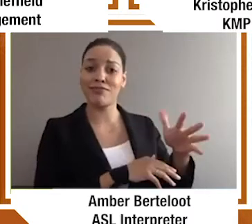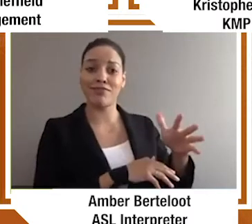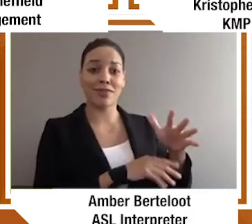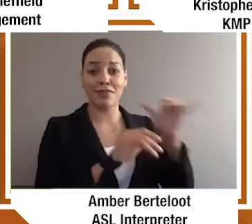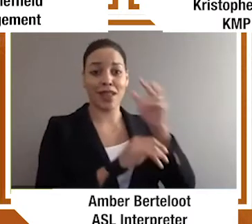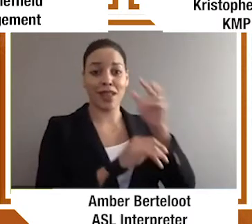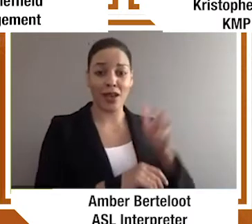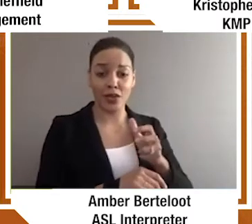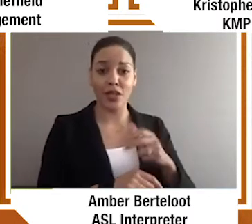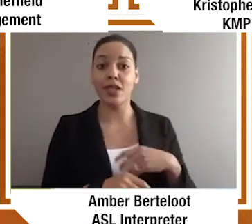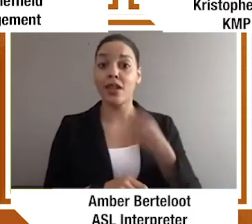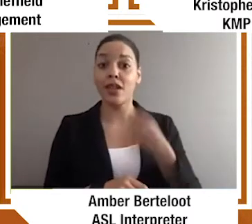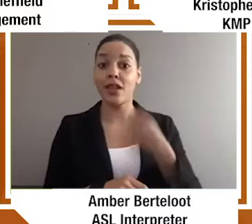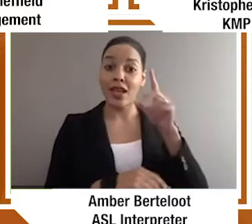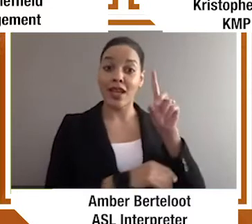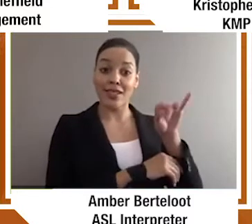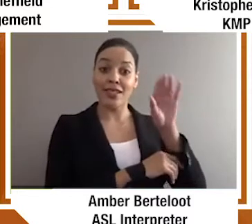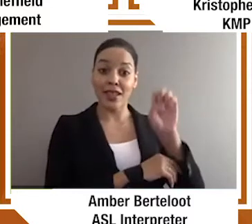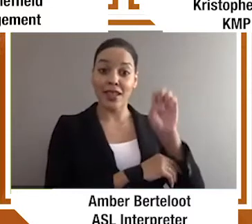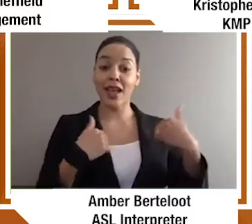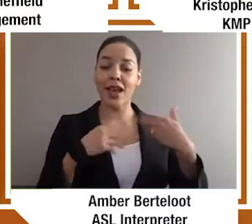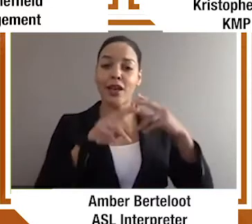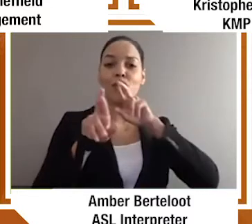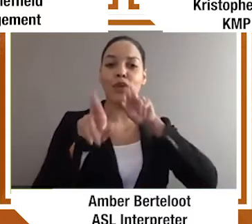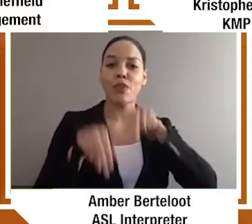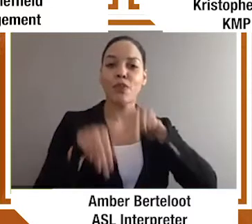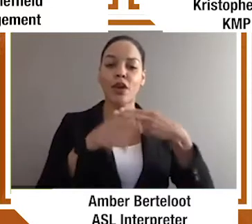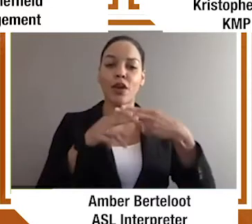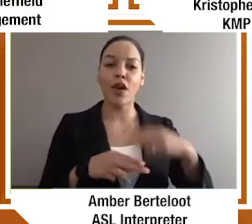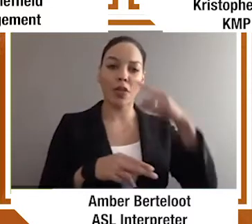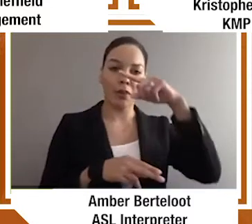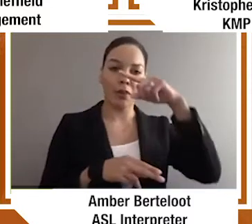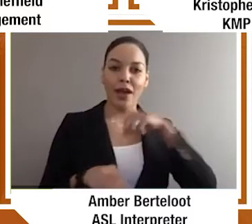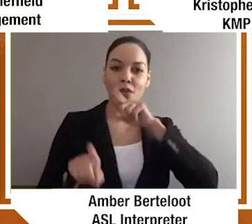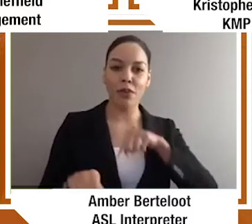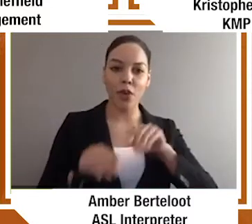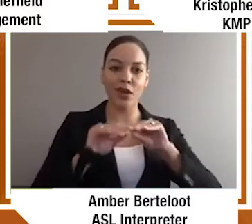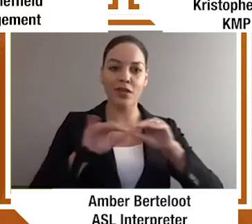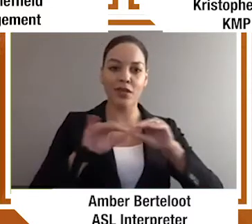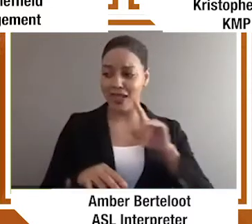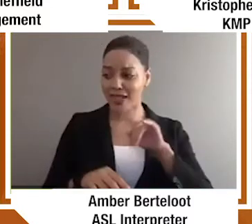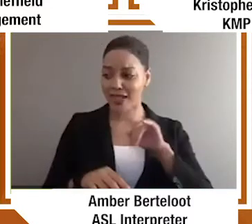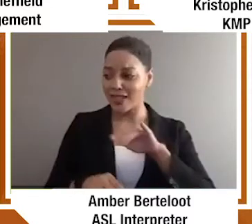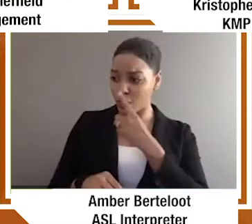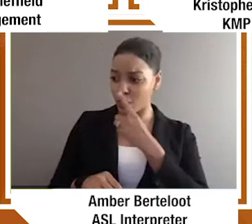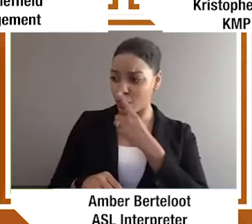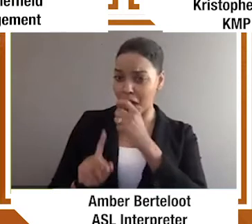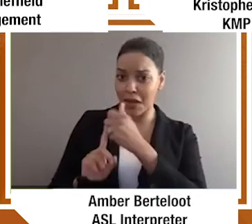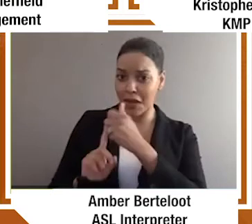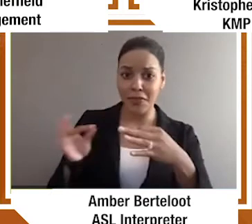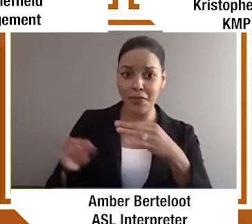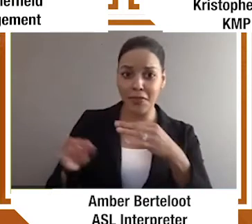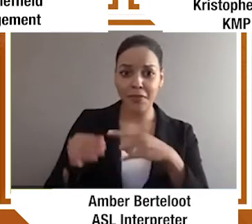that really highlighted some of the, you know, those inequities in the field. Denise, can you talk to us about